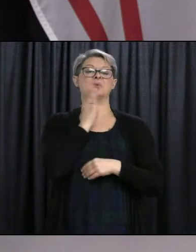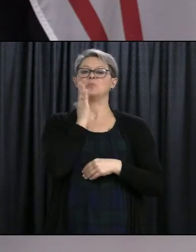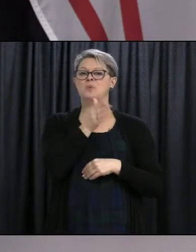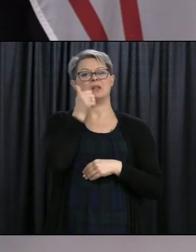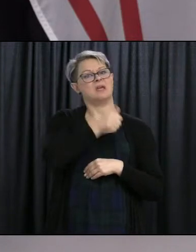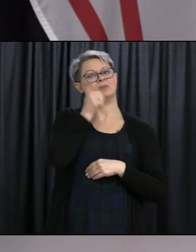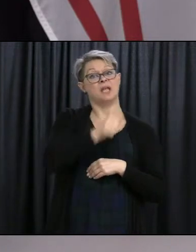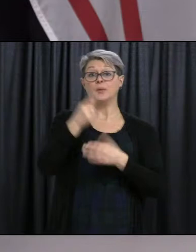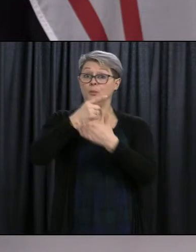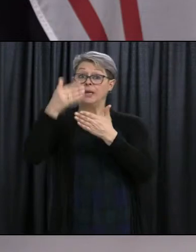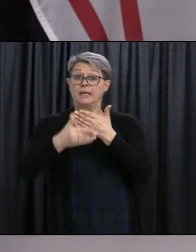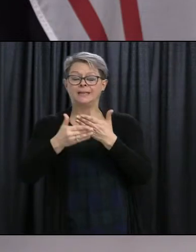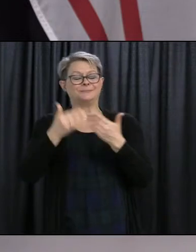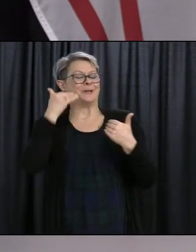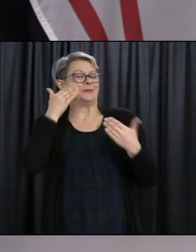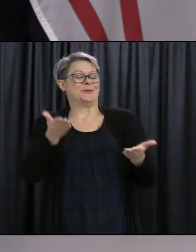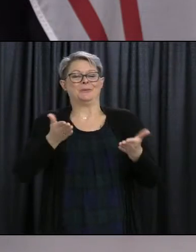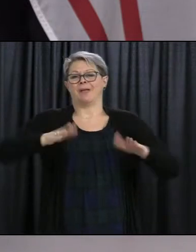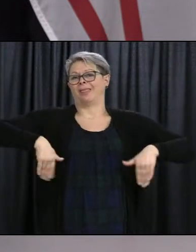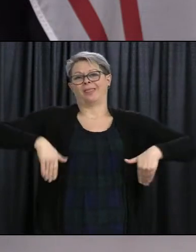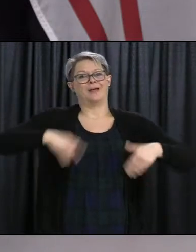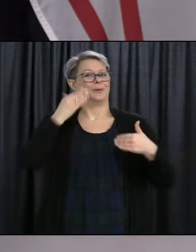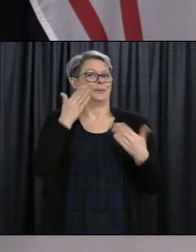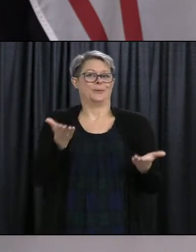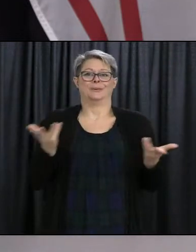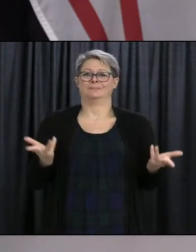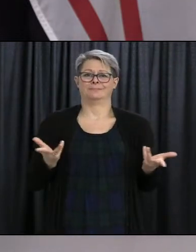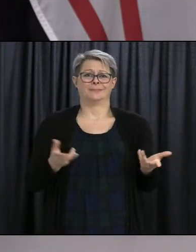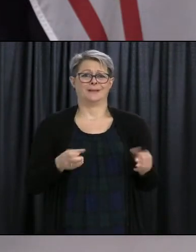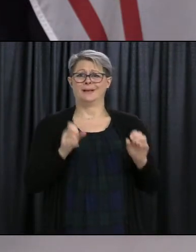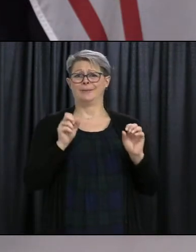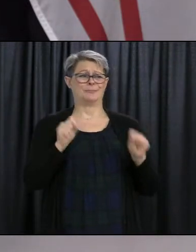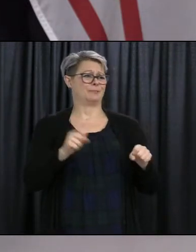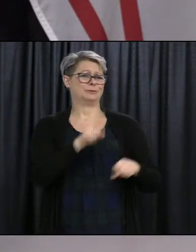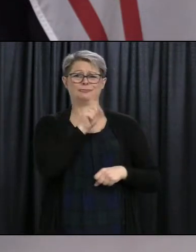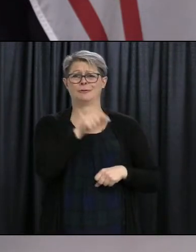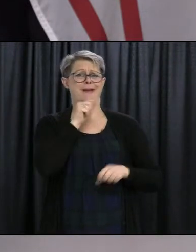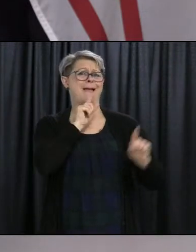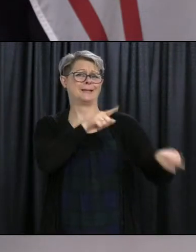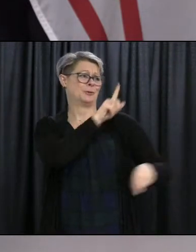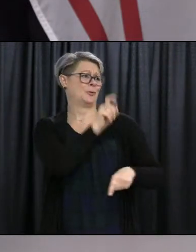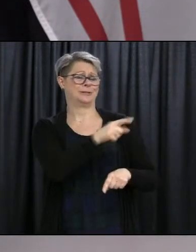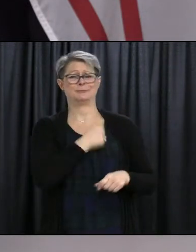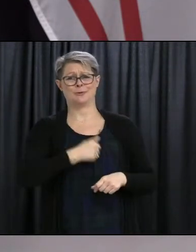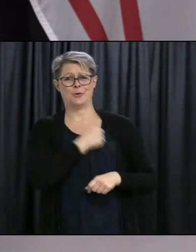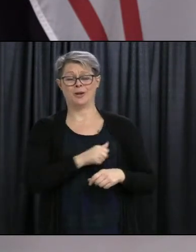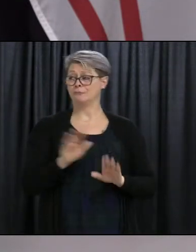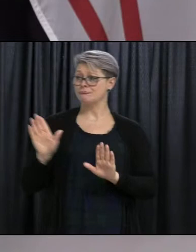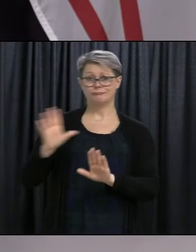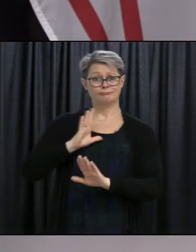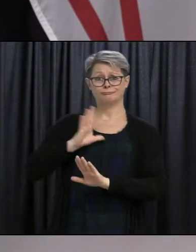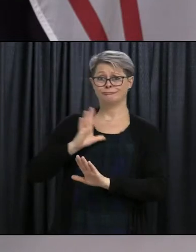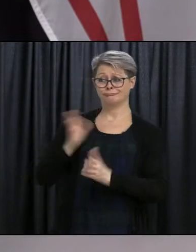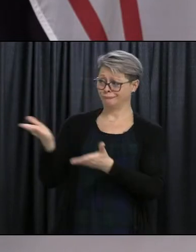we do weekends, I'm not sure. That's I probably shouldn't be answering that question. I'm sorry. Oh, no, it's yours to answer.